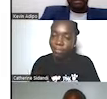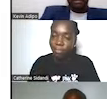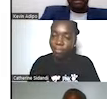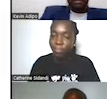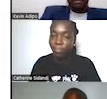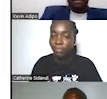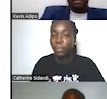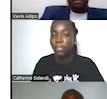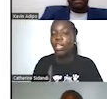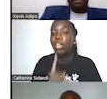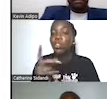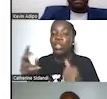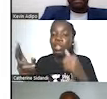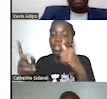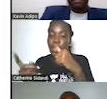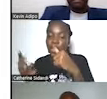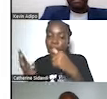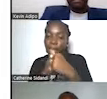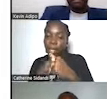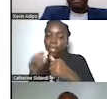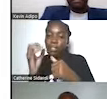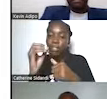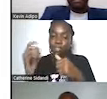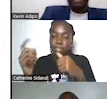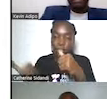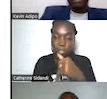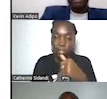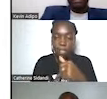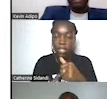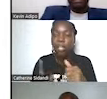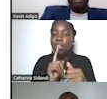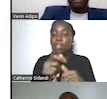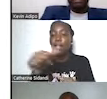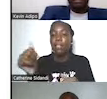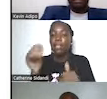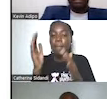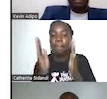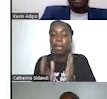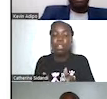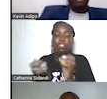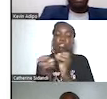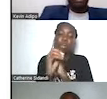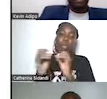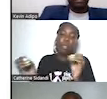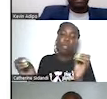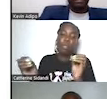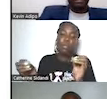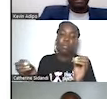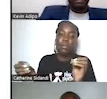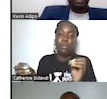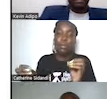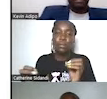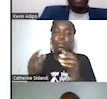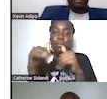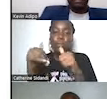it's 9:06 and I have not seen a question from any other person on the chat, or let me just see.